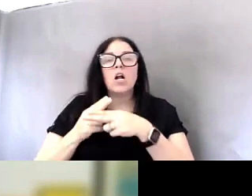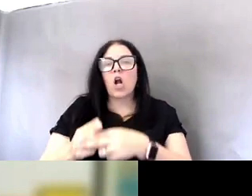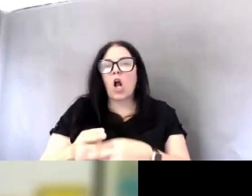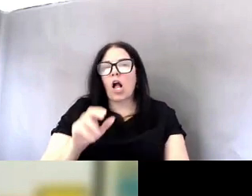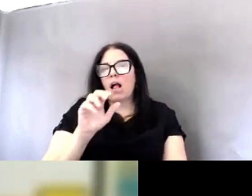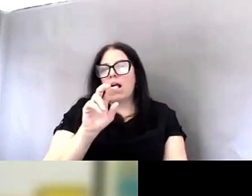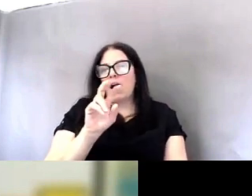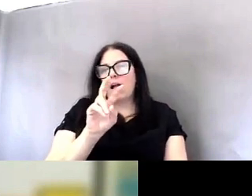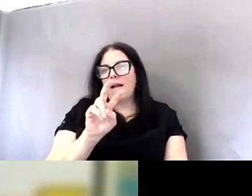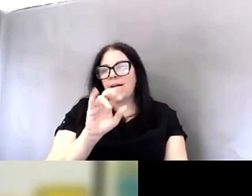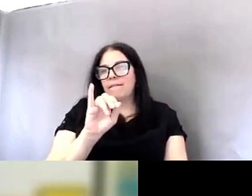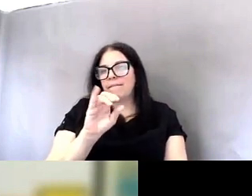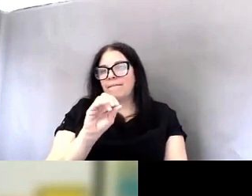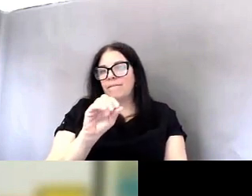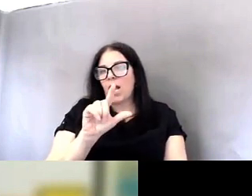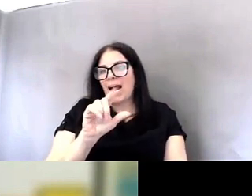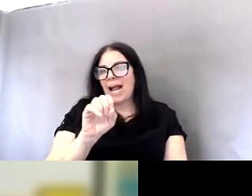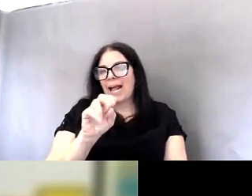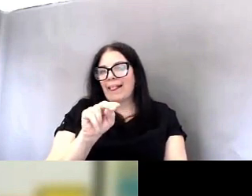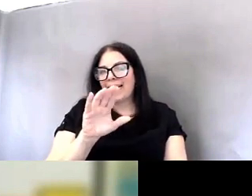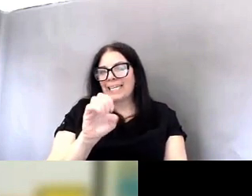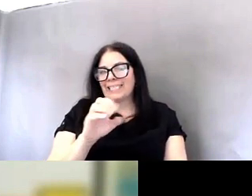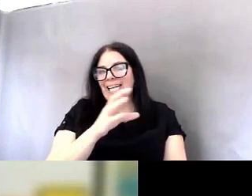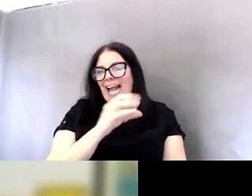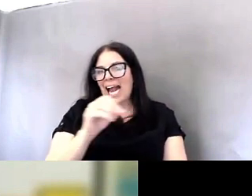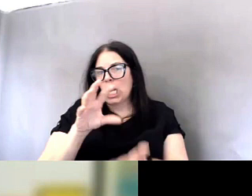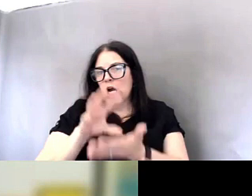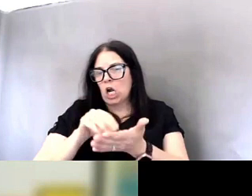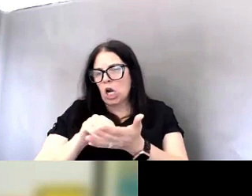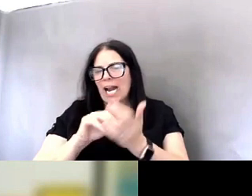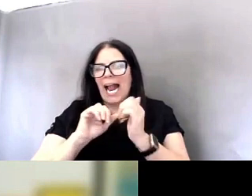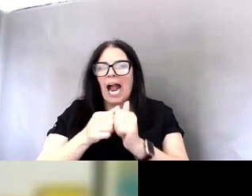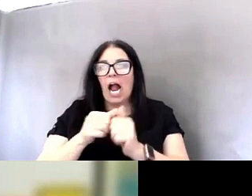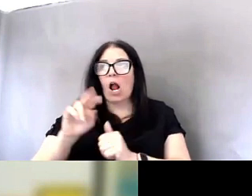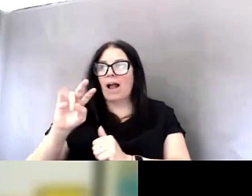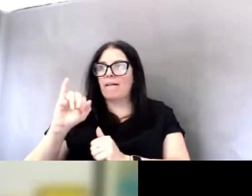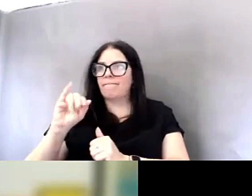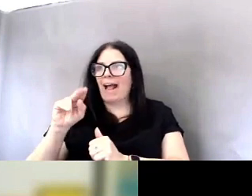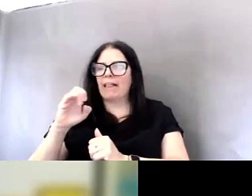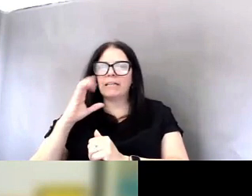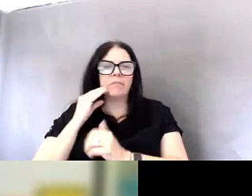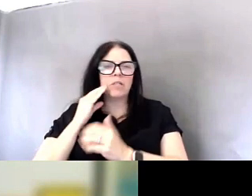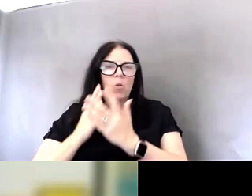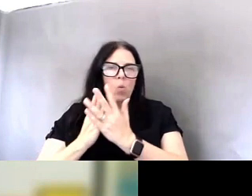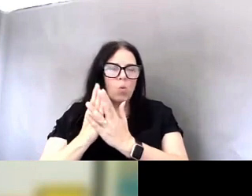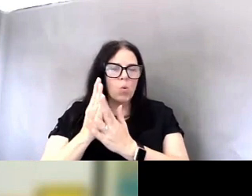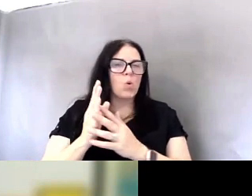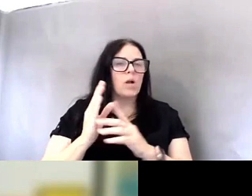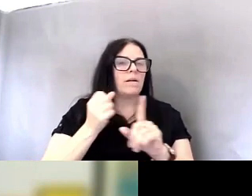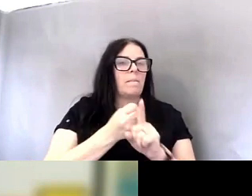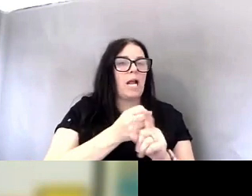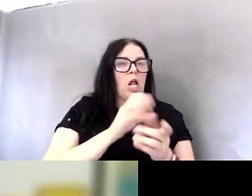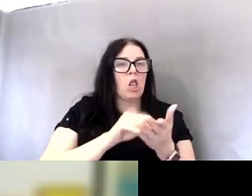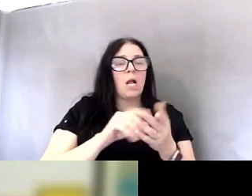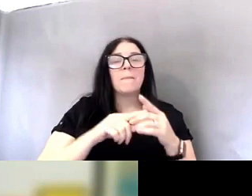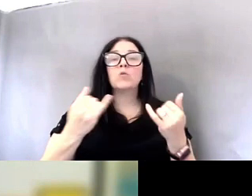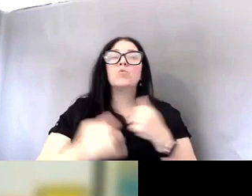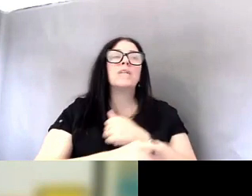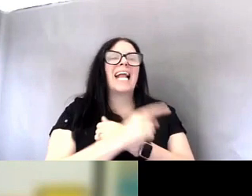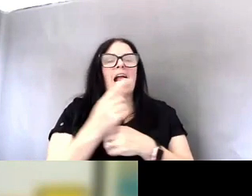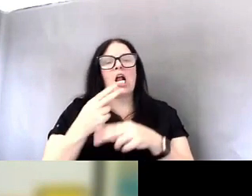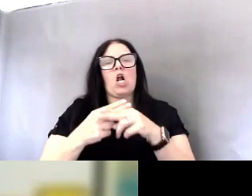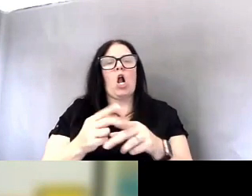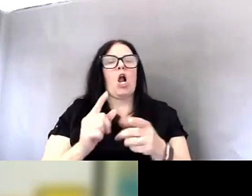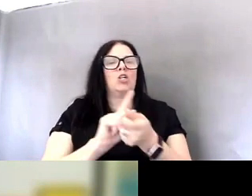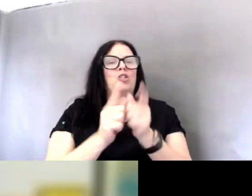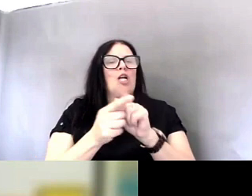addressing violence and learning, how violence impacts learning. But the parallel today is